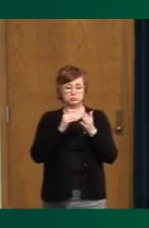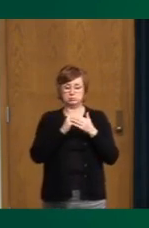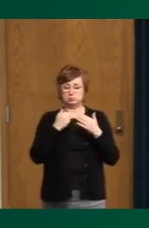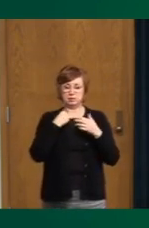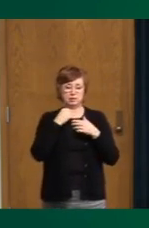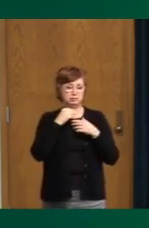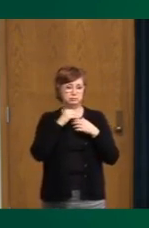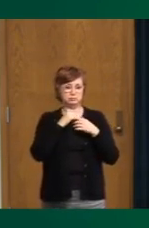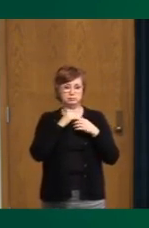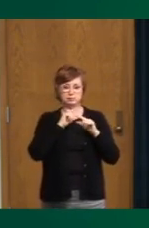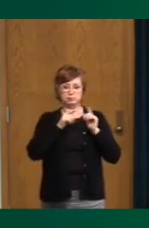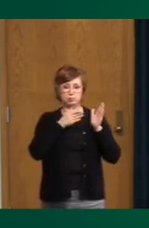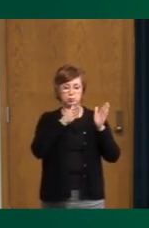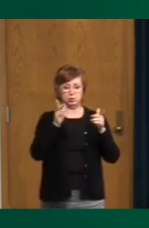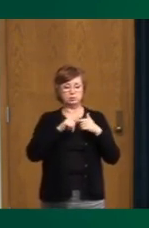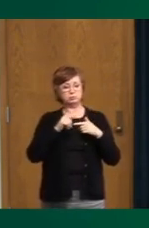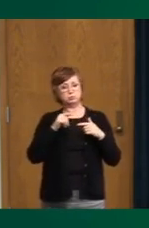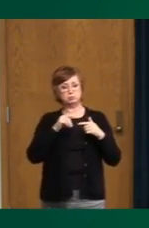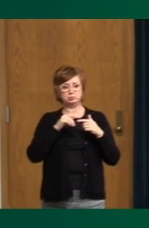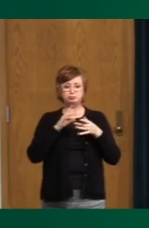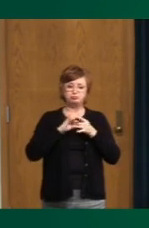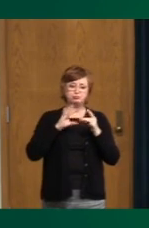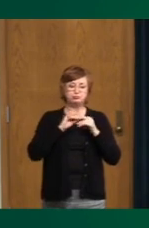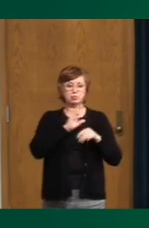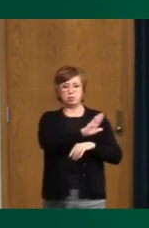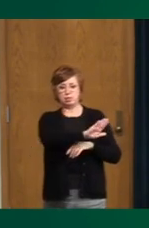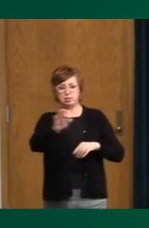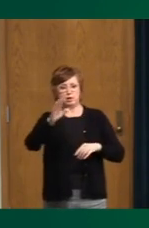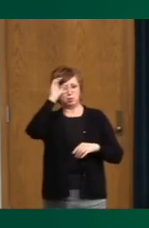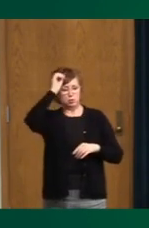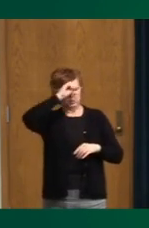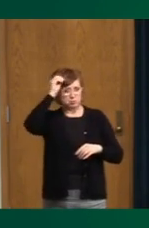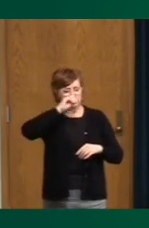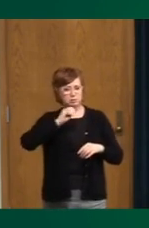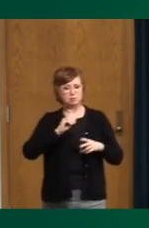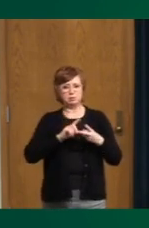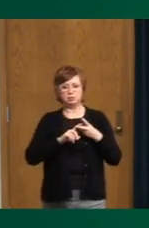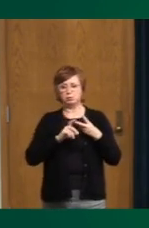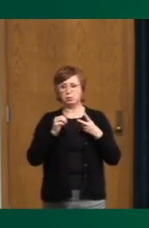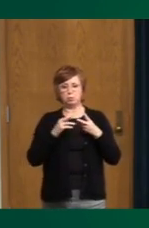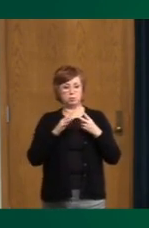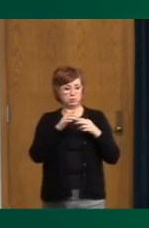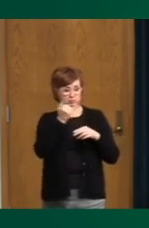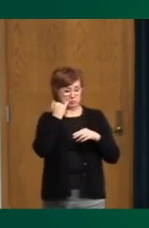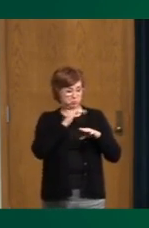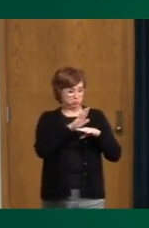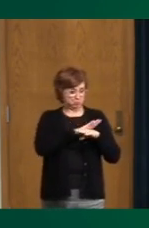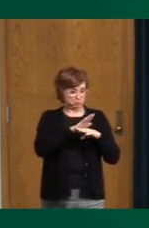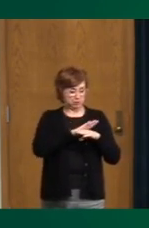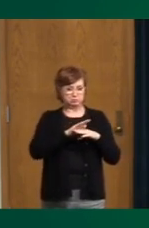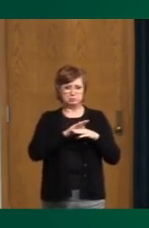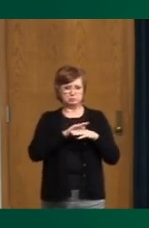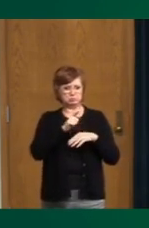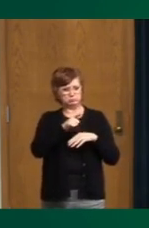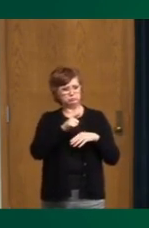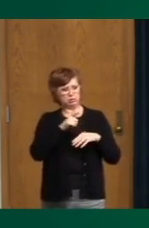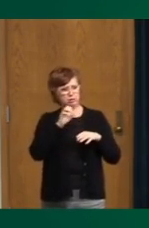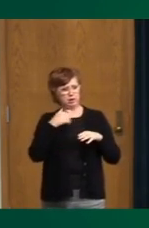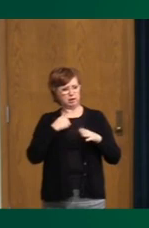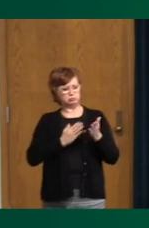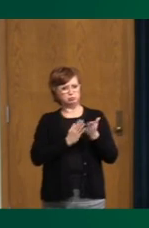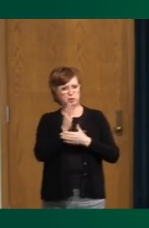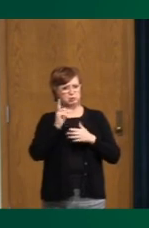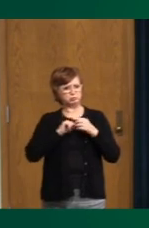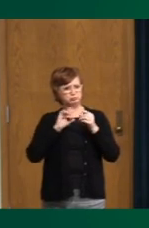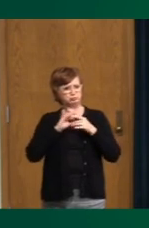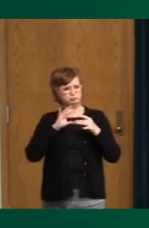concerns that they may have with respect to COVID or with respect to the load of patients that we have going through the system as well. And I